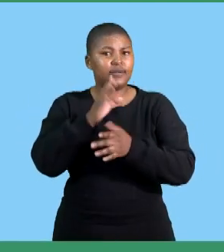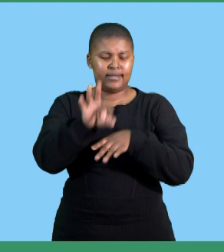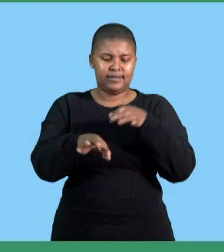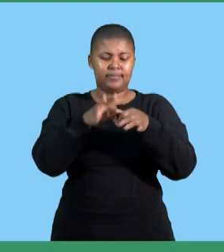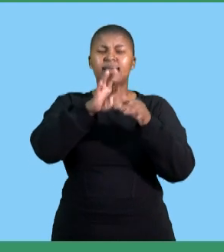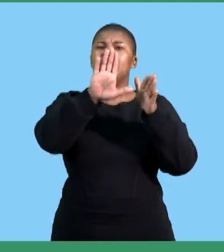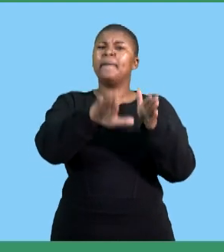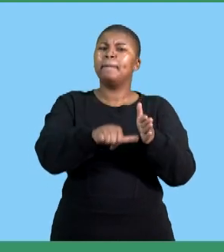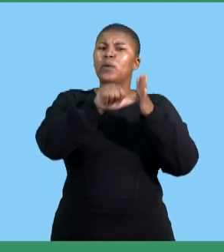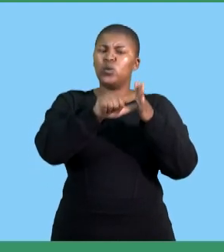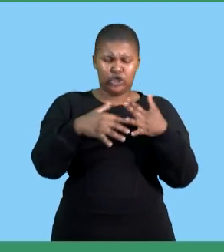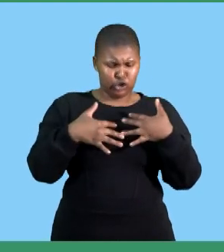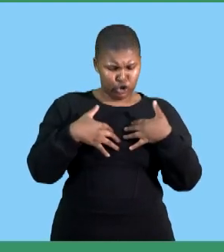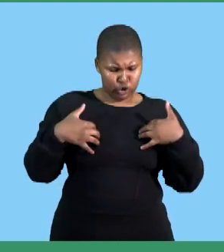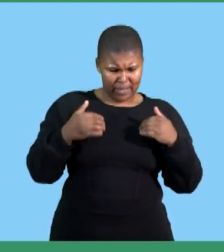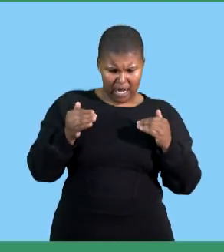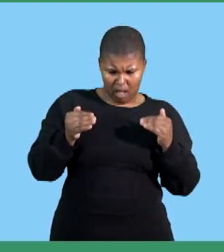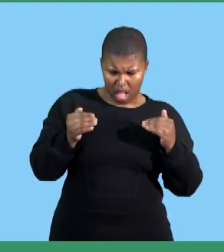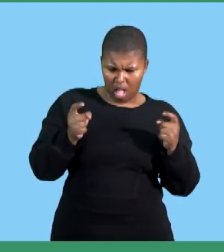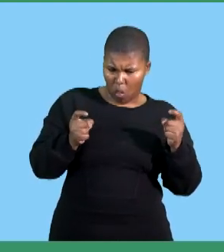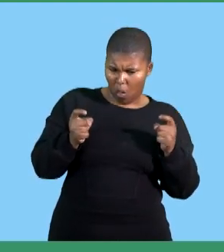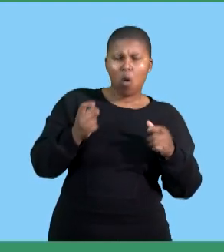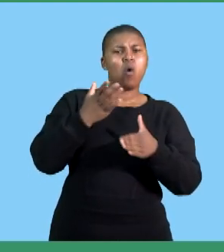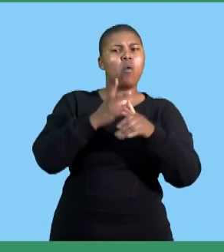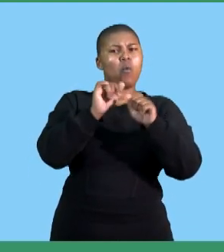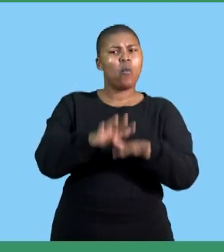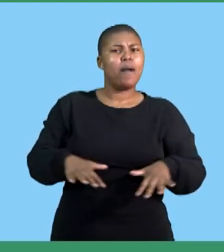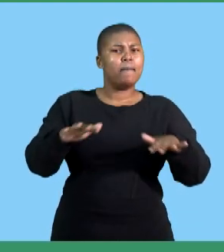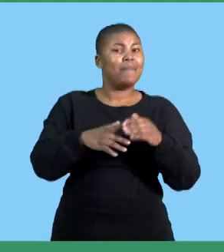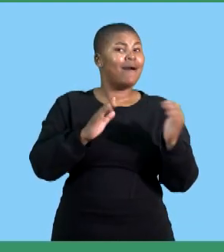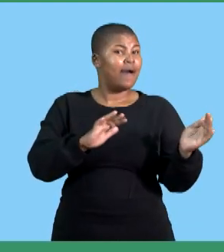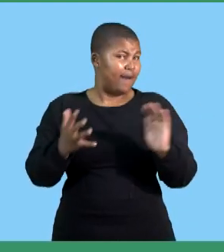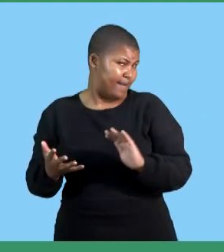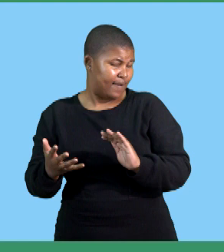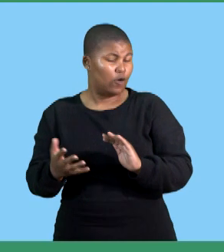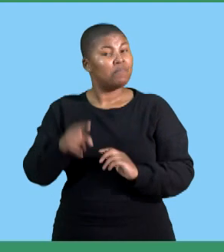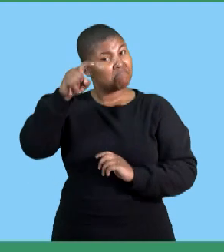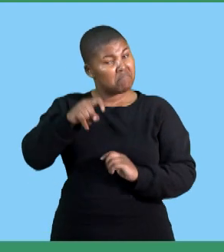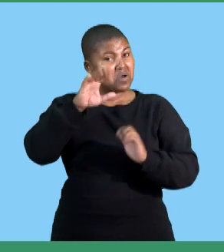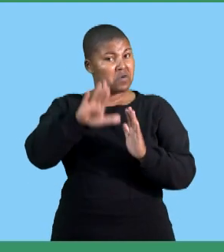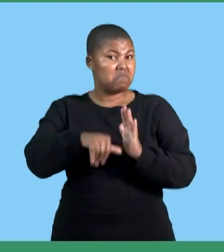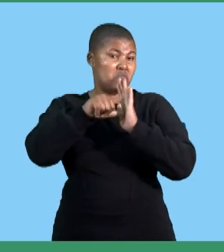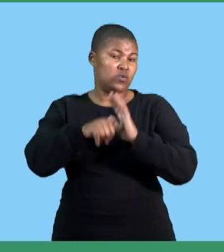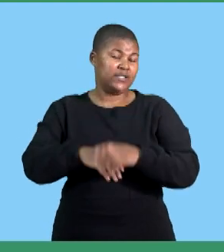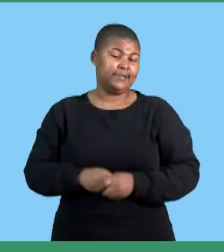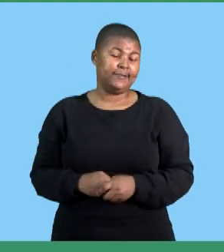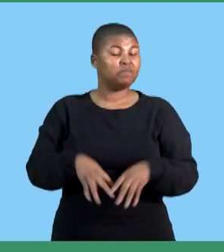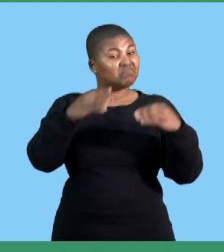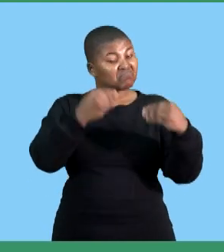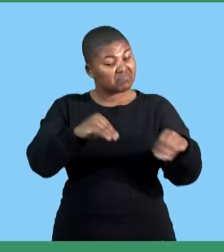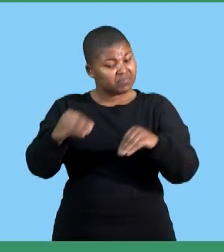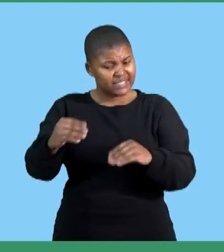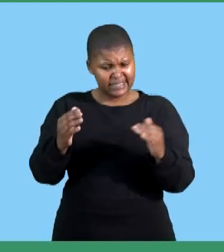the importance of stress management in the workplace, or in other words, why it is important for businesses